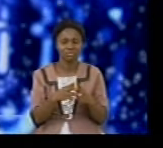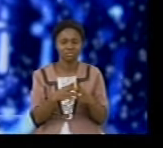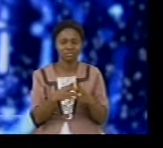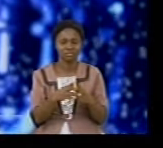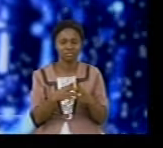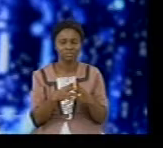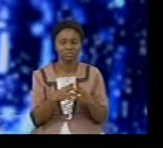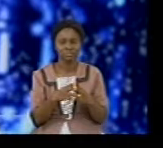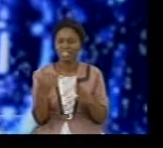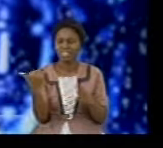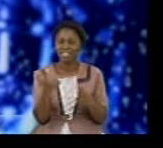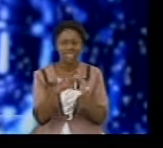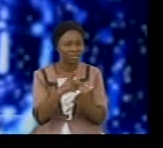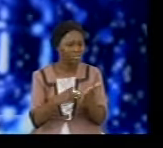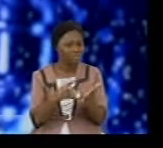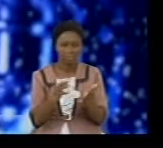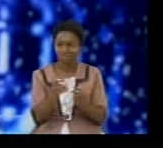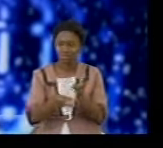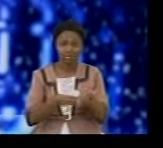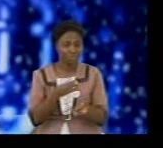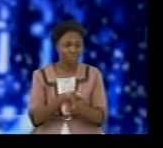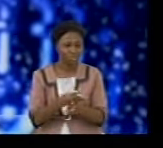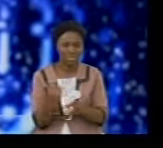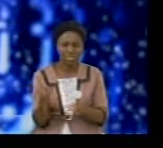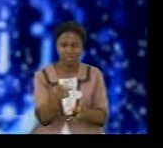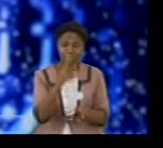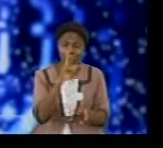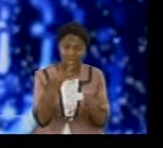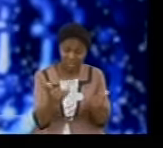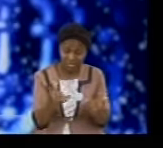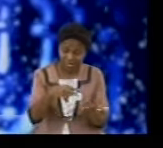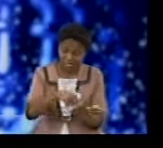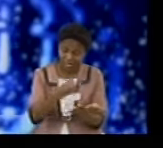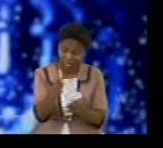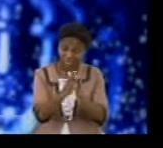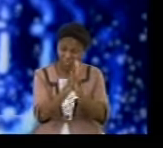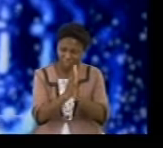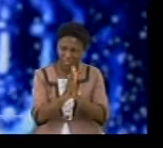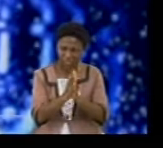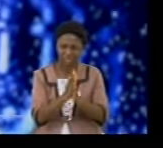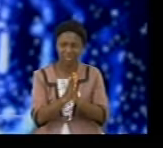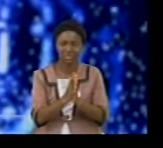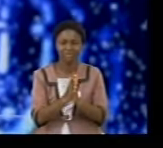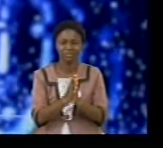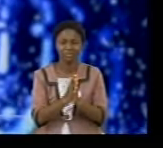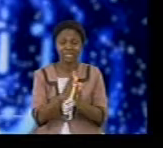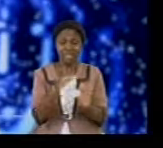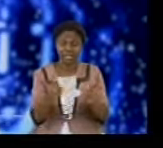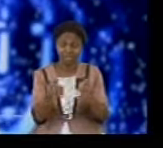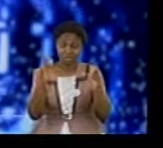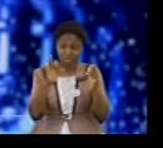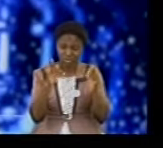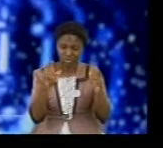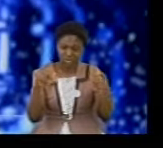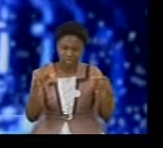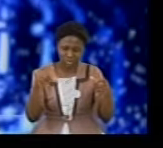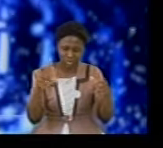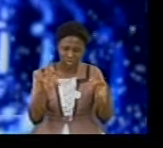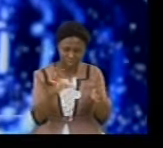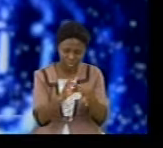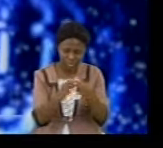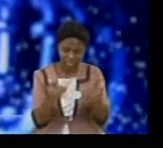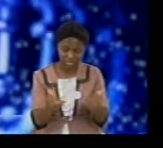In any part of Asia where you may be, and you are connected with this message at this time, is hearing you.